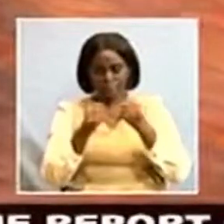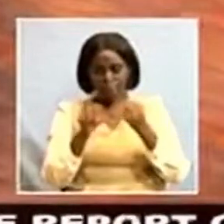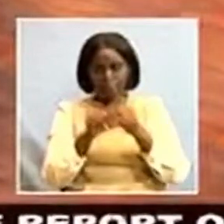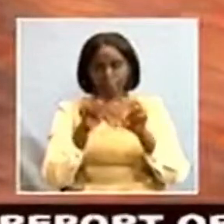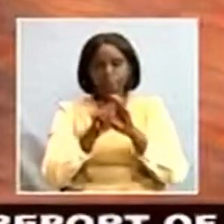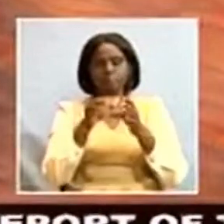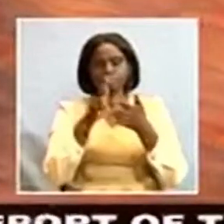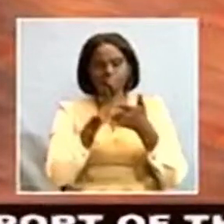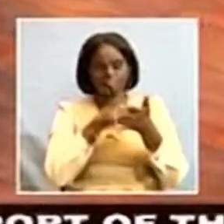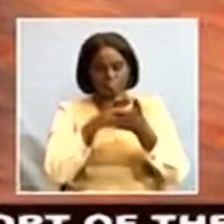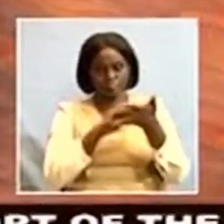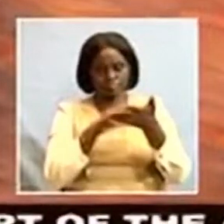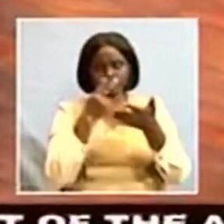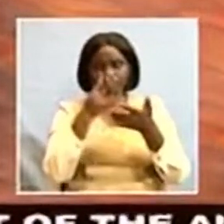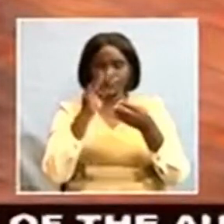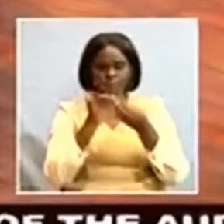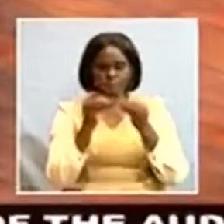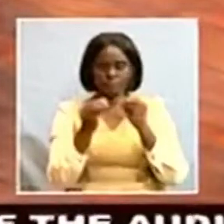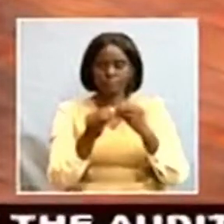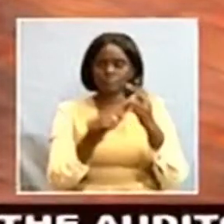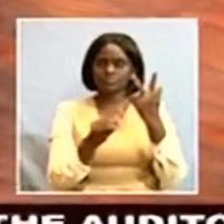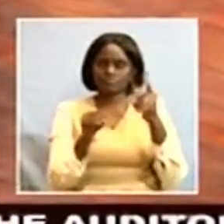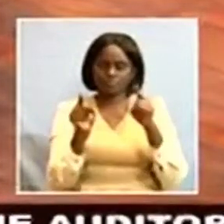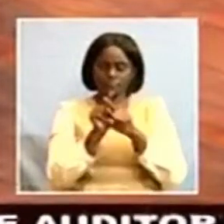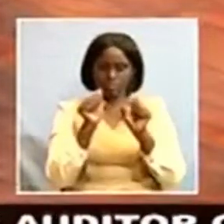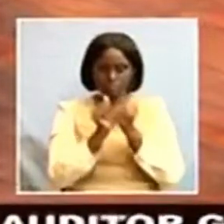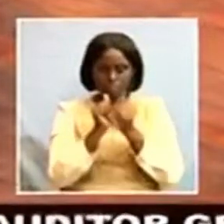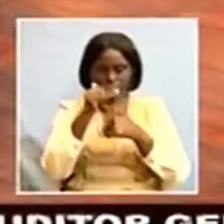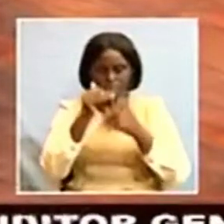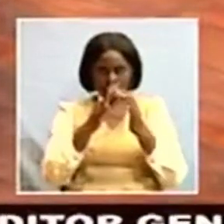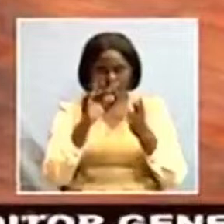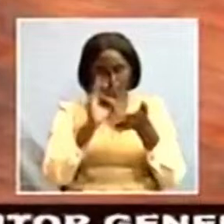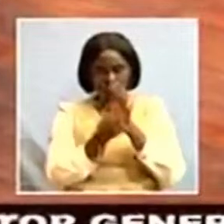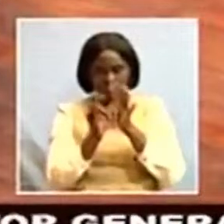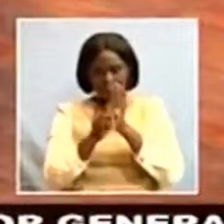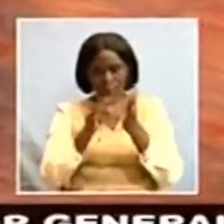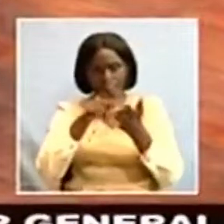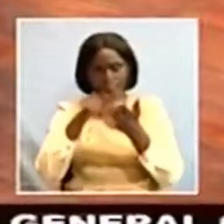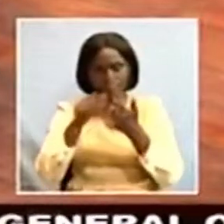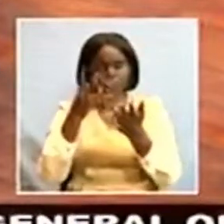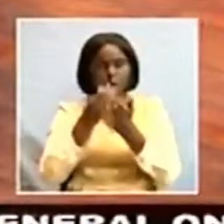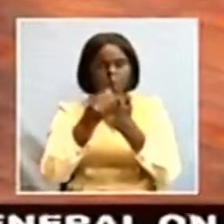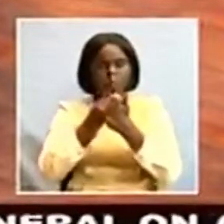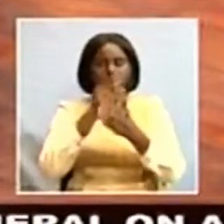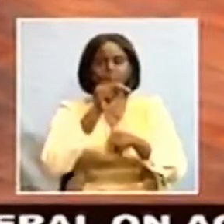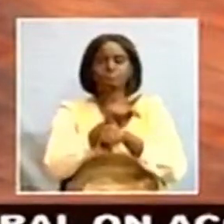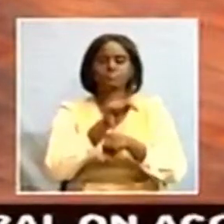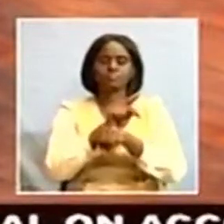below. See Appendix 3 and the box file marked Payment Vouchers, Capital Projects